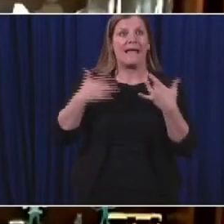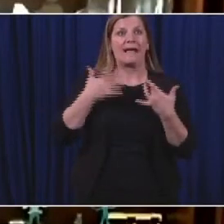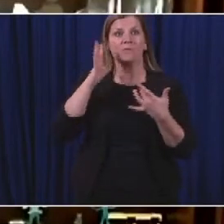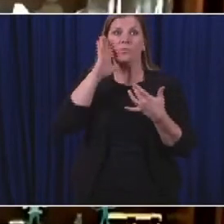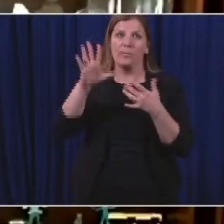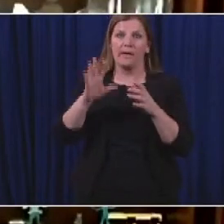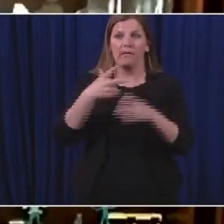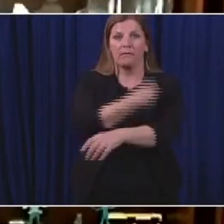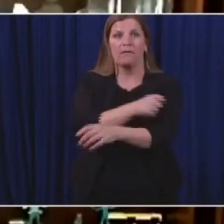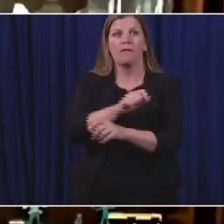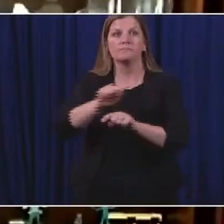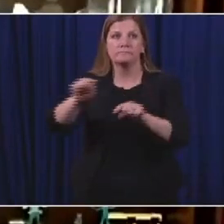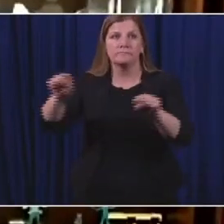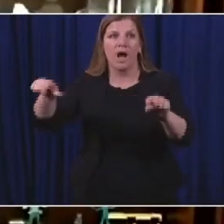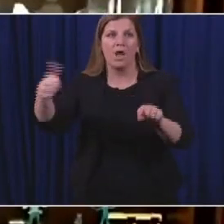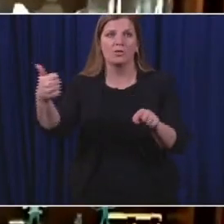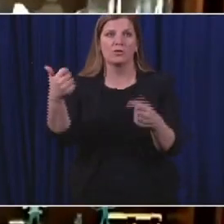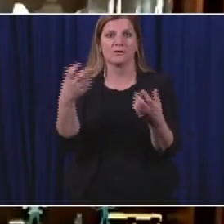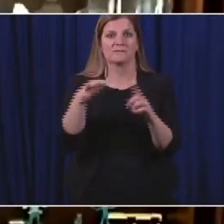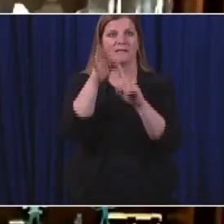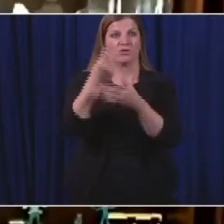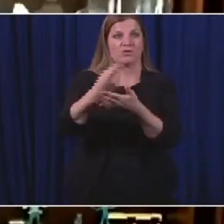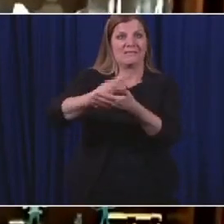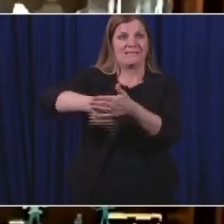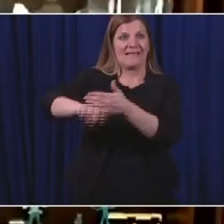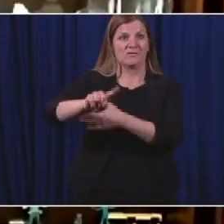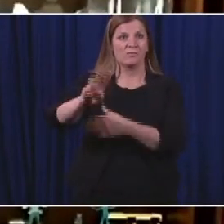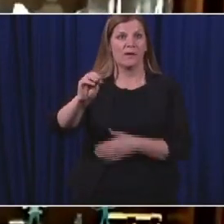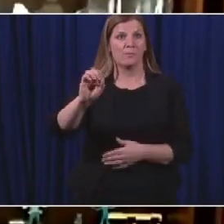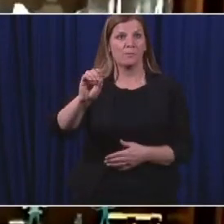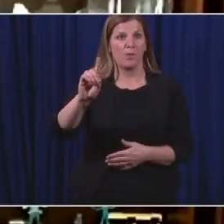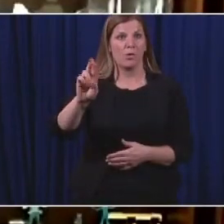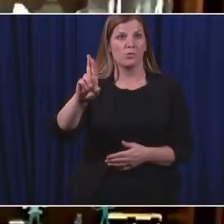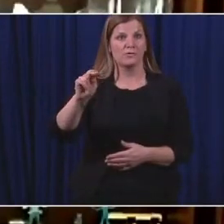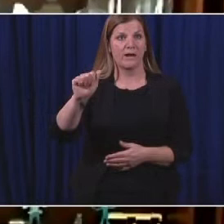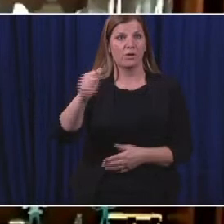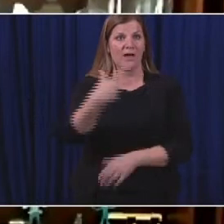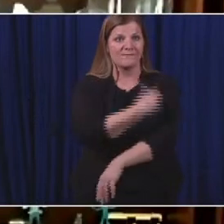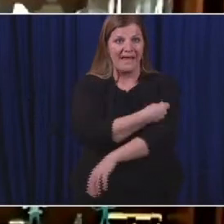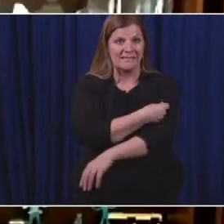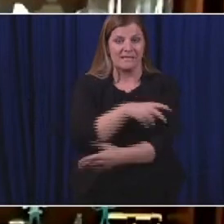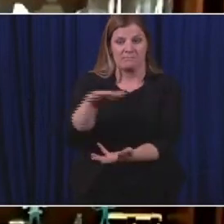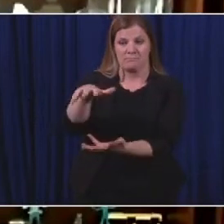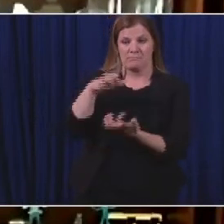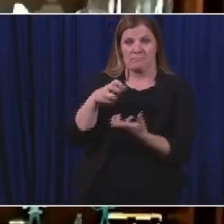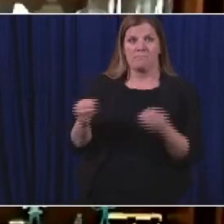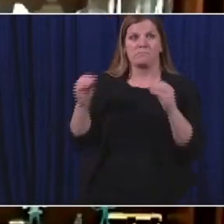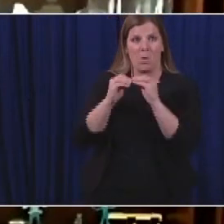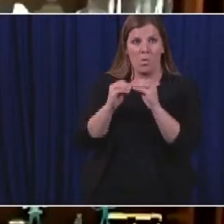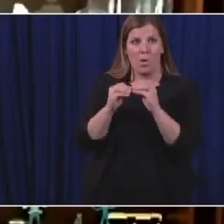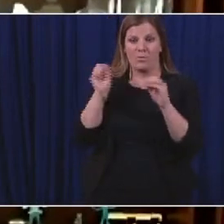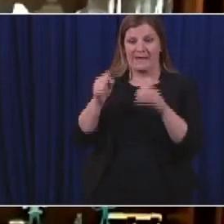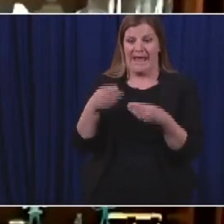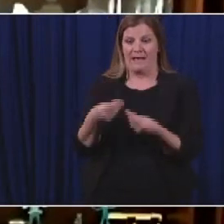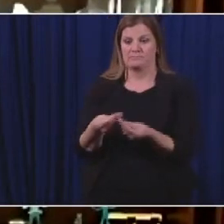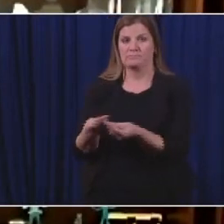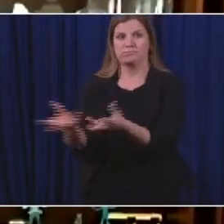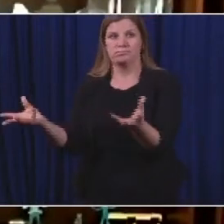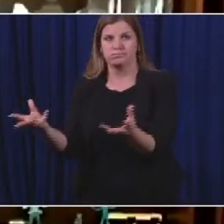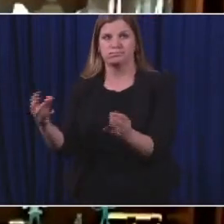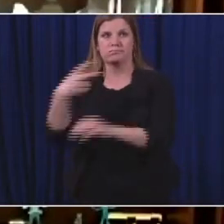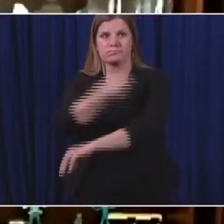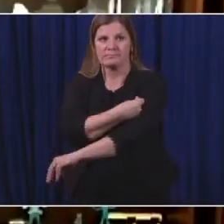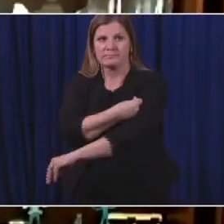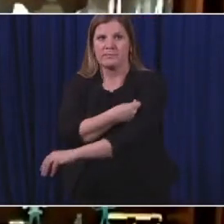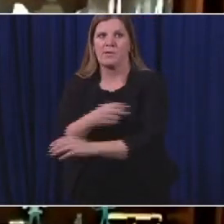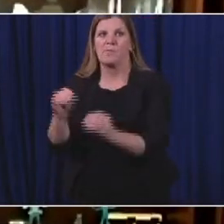quickly following with the Moderna vaccine and availability of that to really reach these individuals who are at particular risk of acquiring the disease so